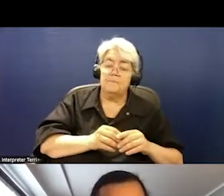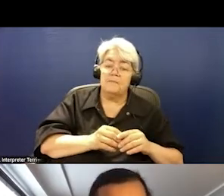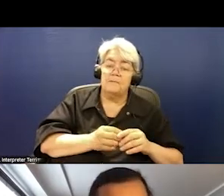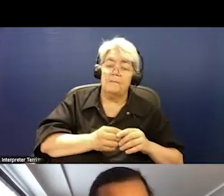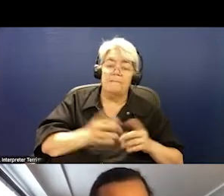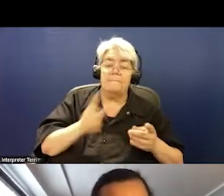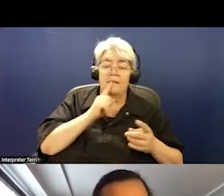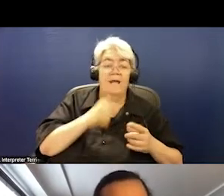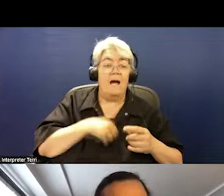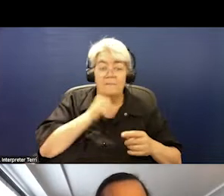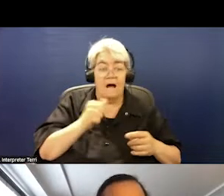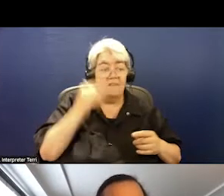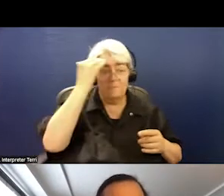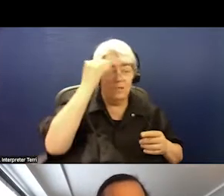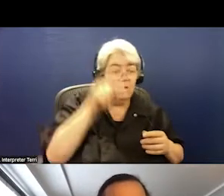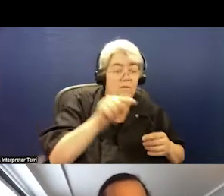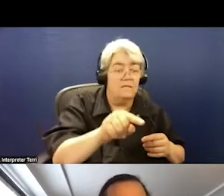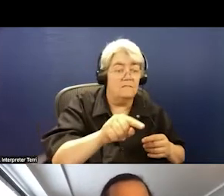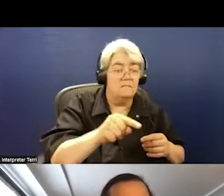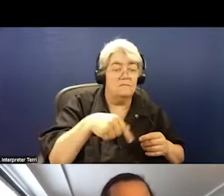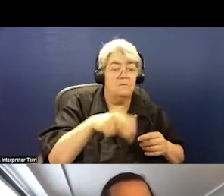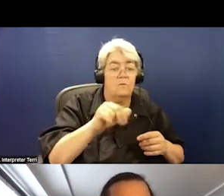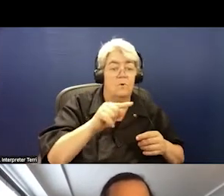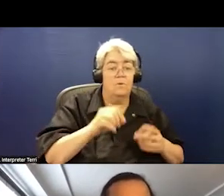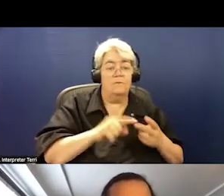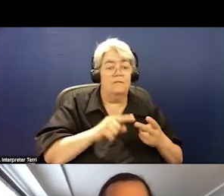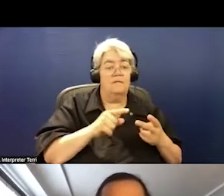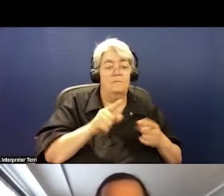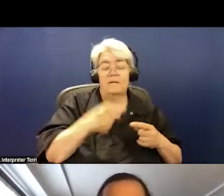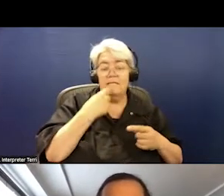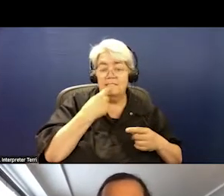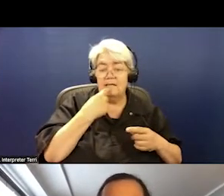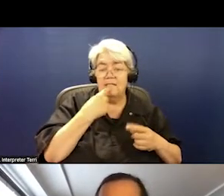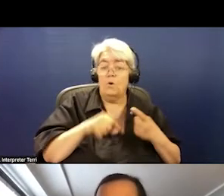Sorry, I'm not familiar with this quote, but what it says here is where the